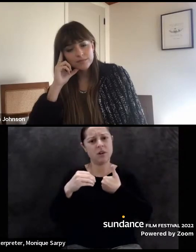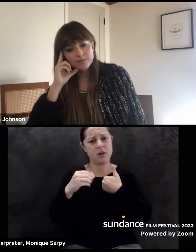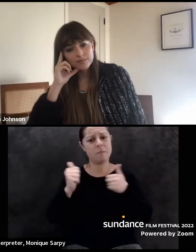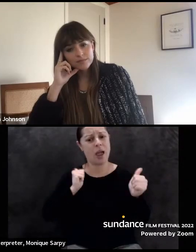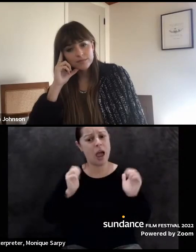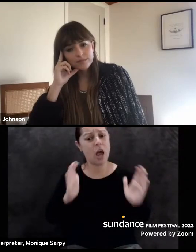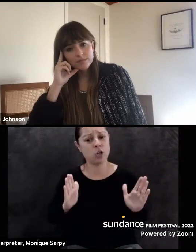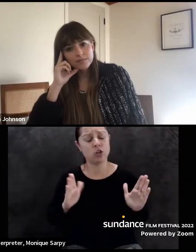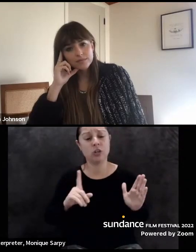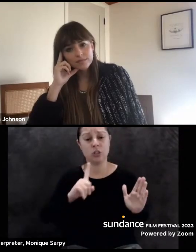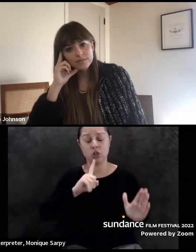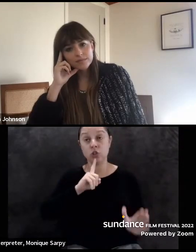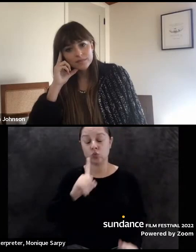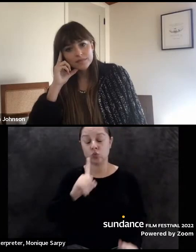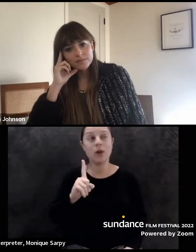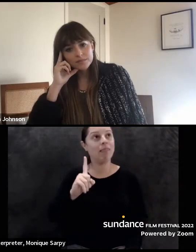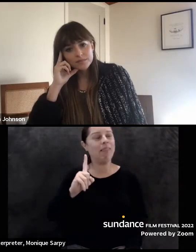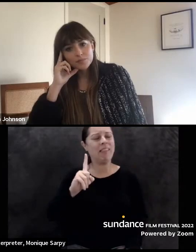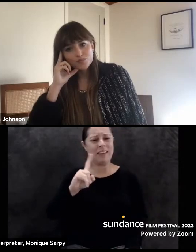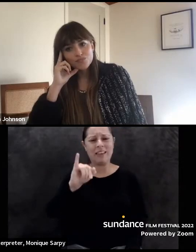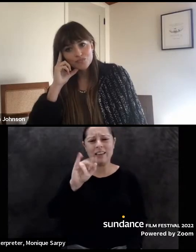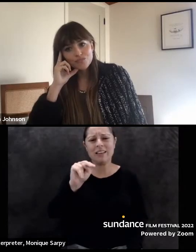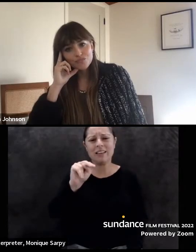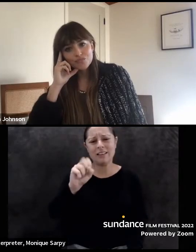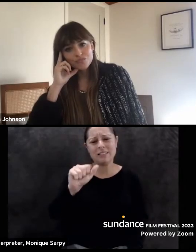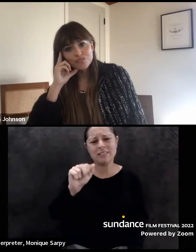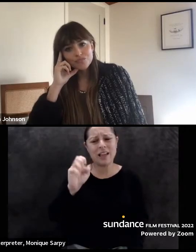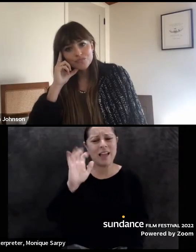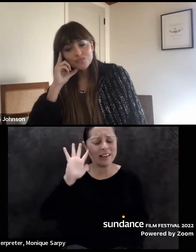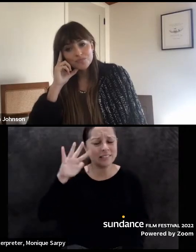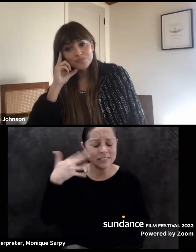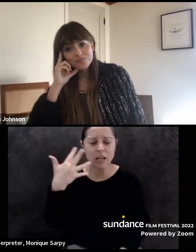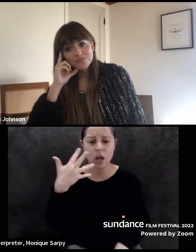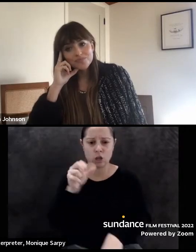insane job. It's an insane job.